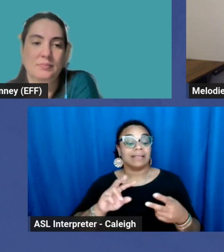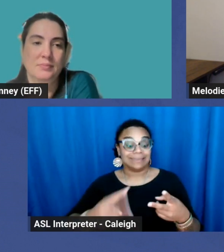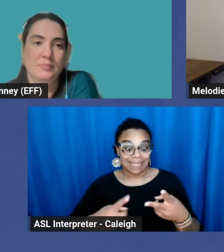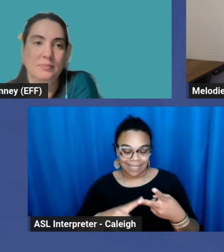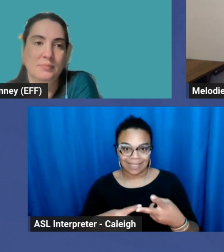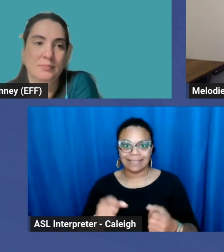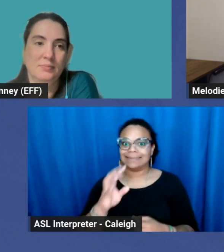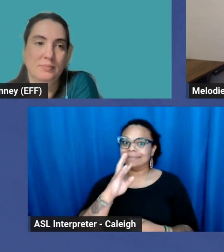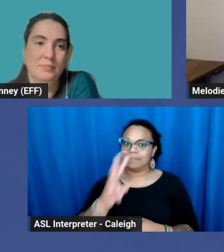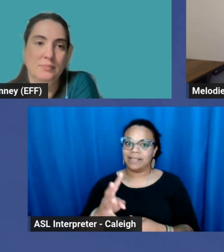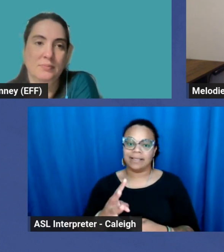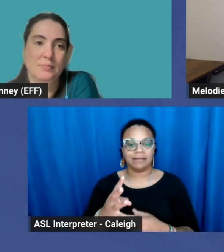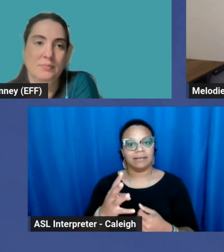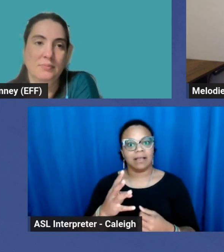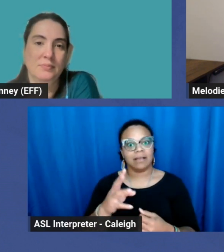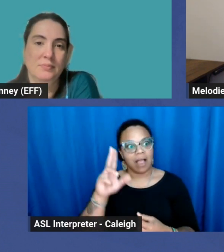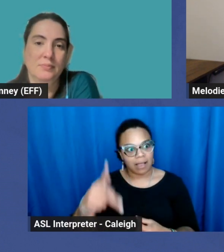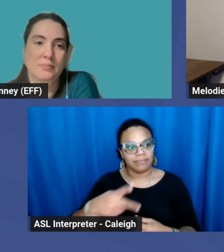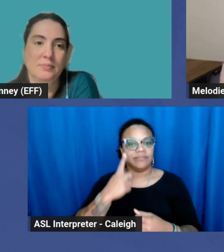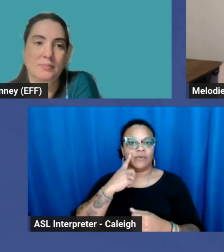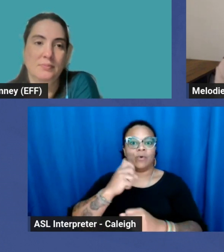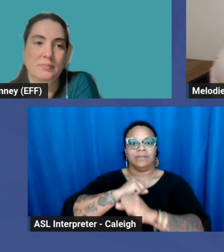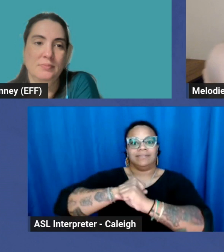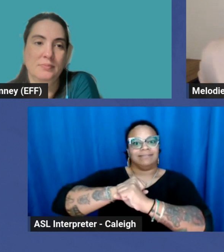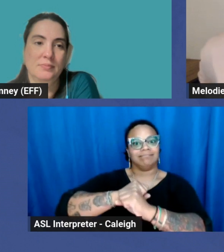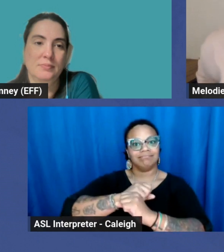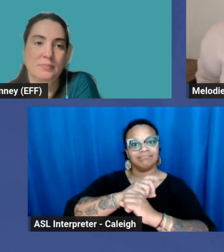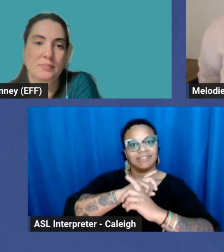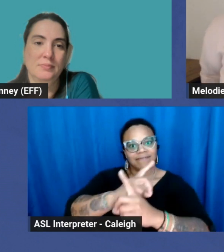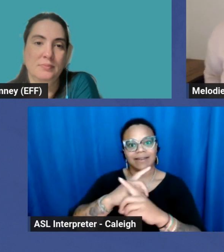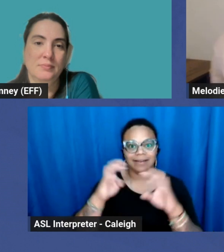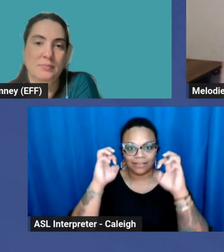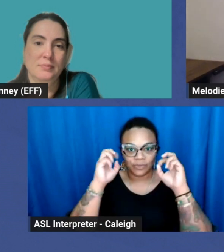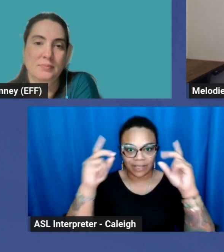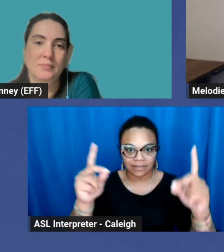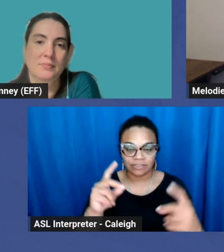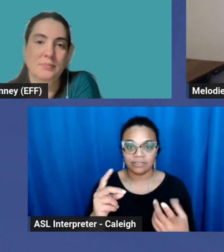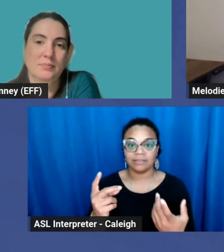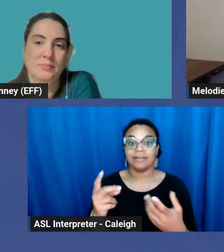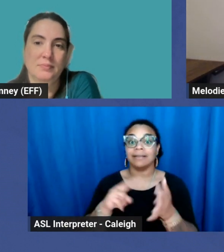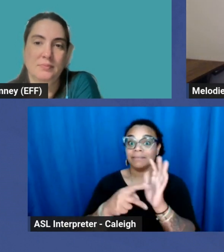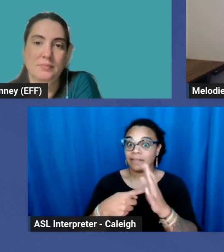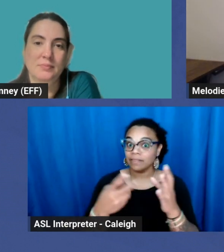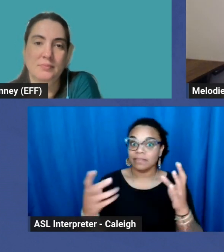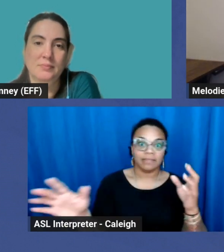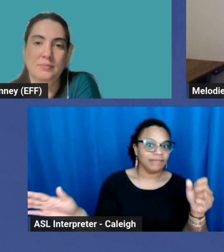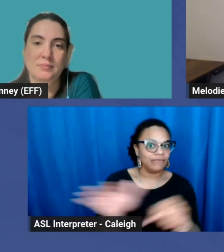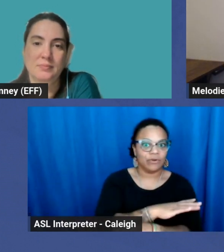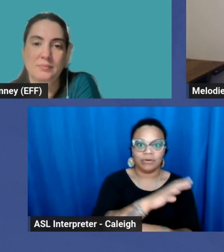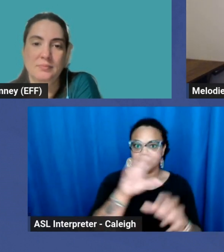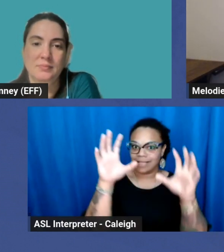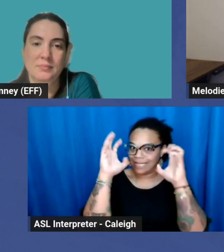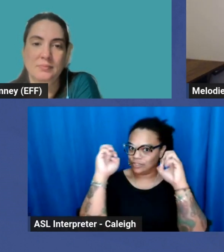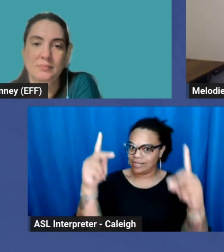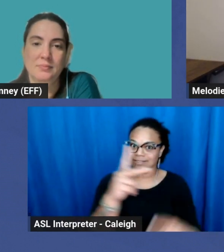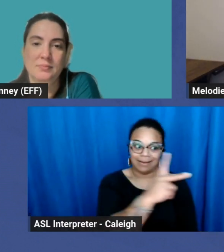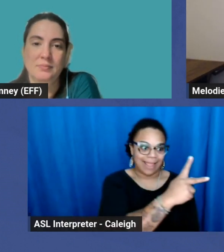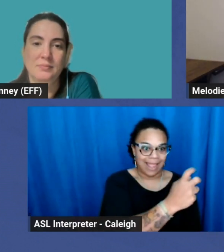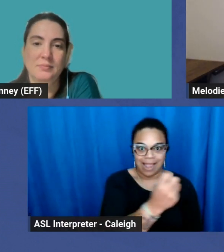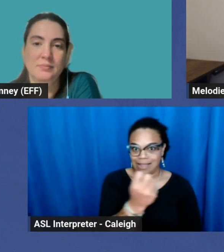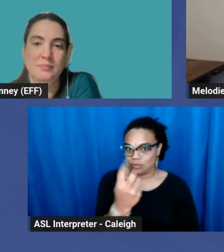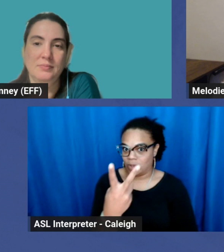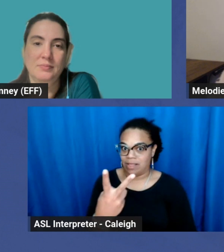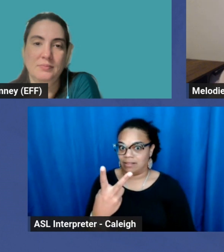of education. And this includes or encompasses the entire educational span, K through 12 and higher